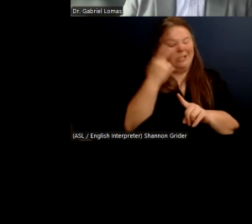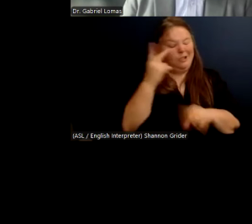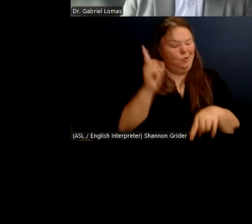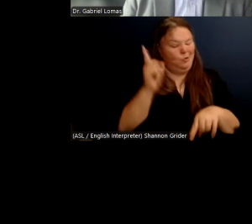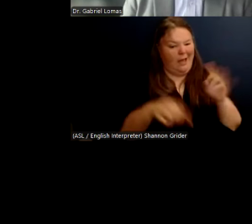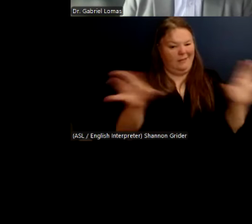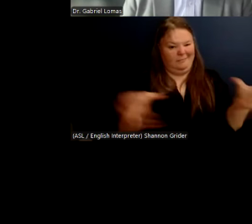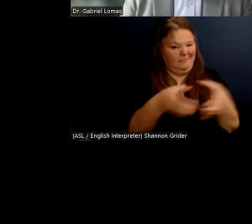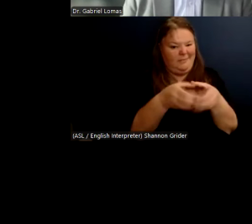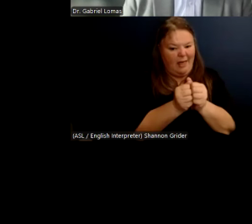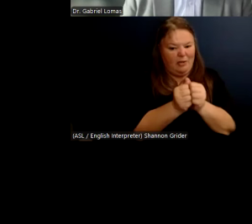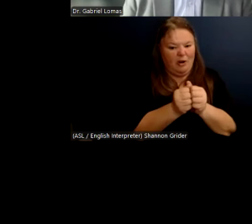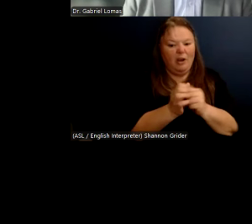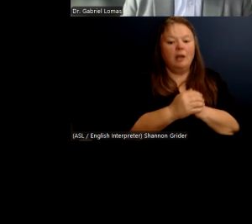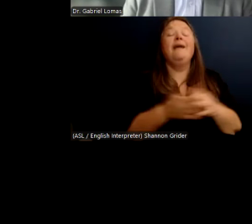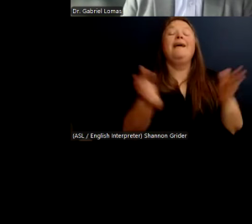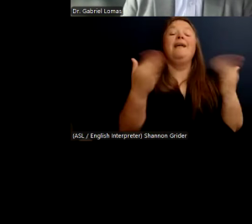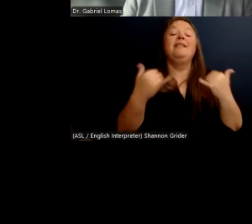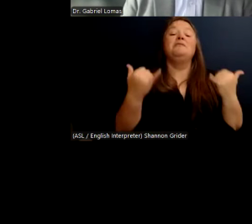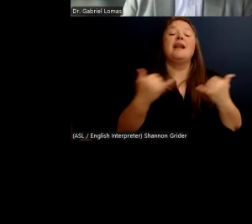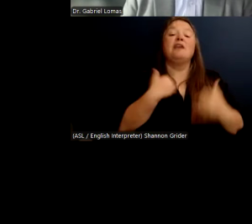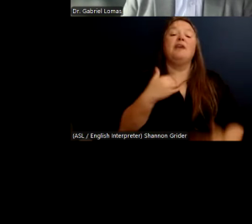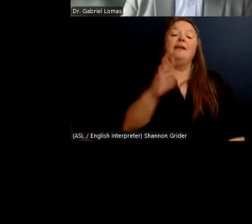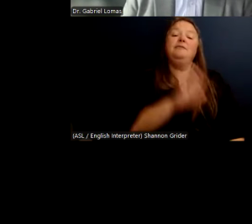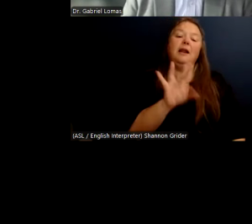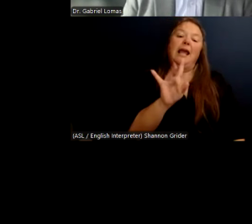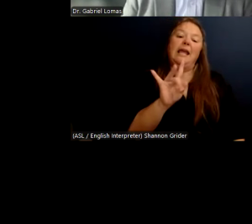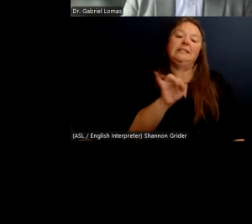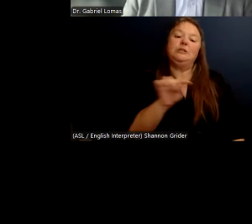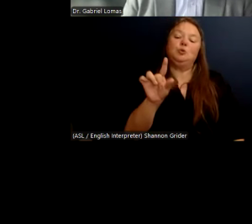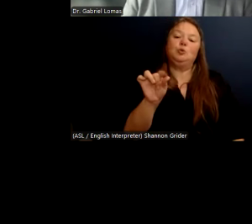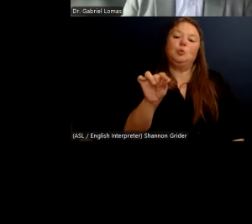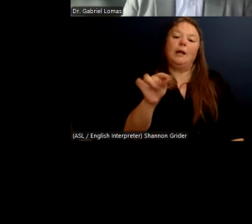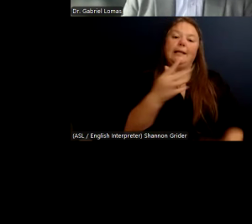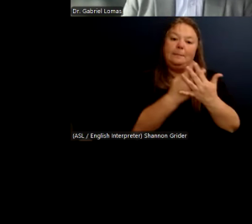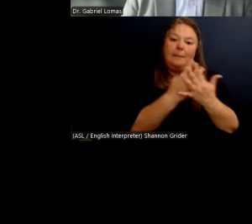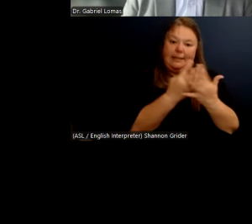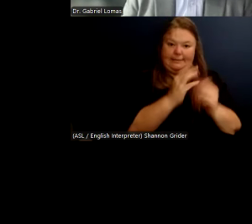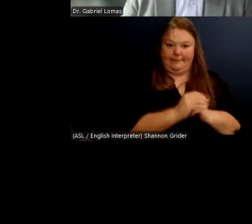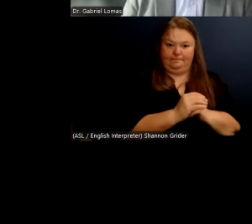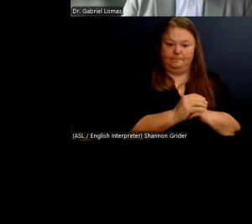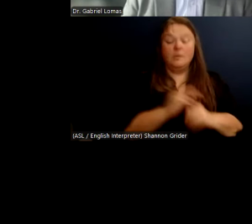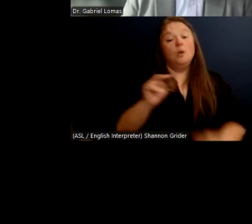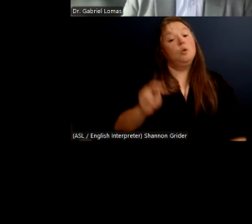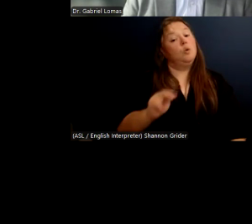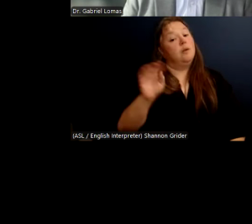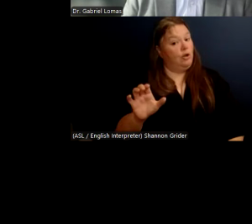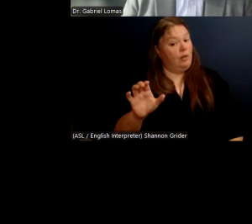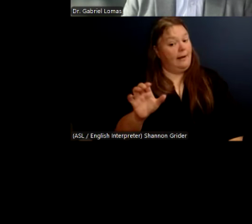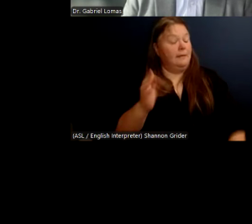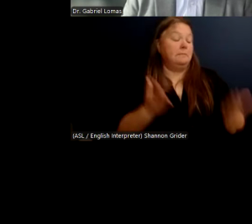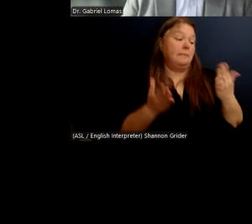And right now they have about 18 to 20 inmates. Now in North Carolina, and maybe you're doing some similar things